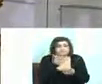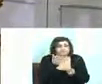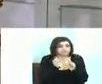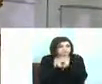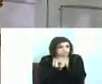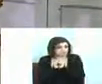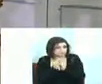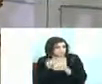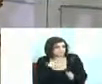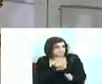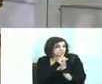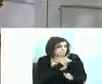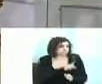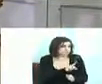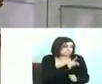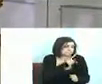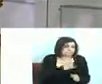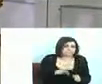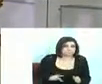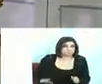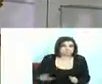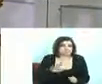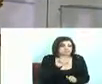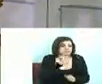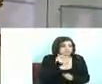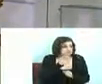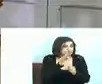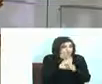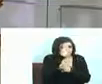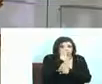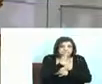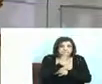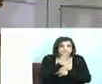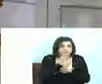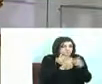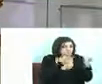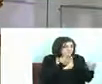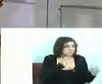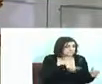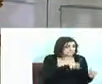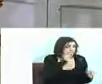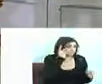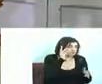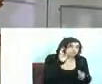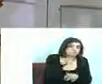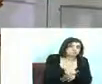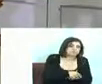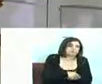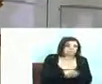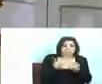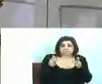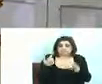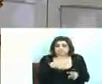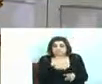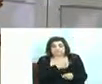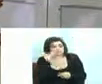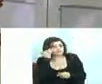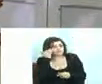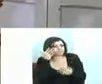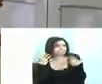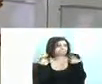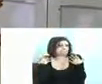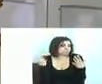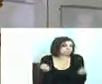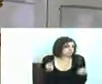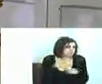forest. We are the kingdom of God. Lord, let us see that. Let us know the strength that is available